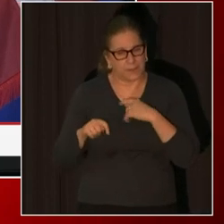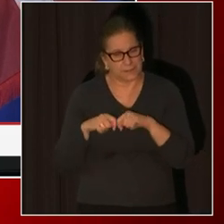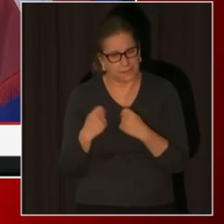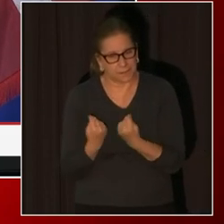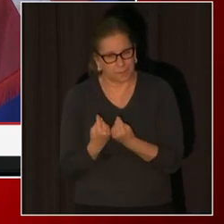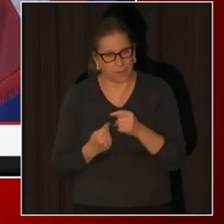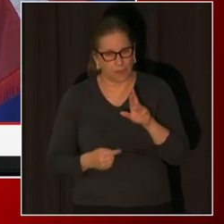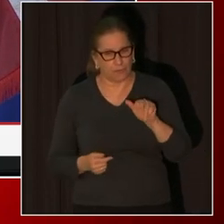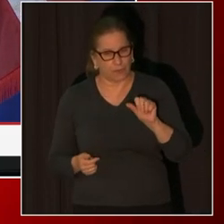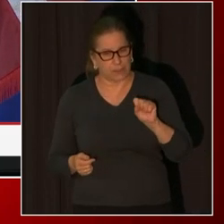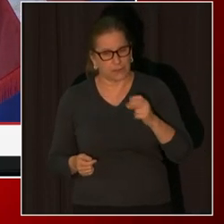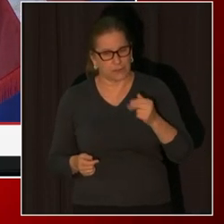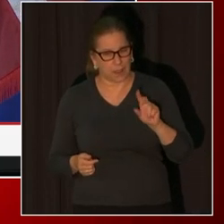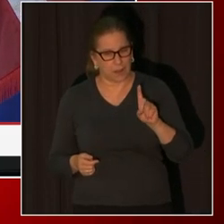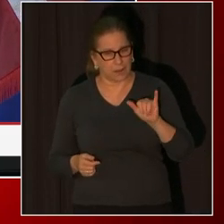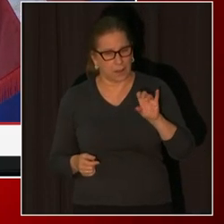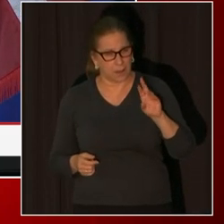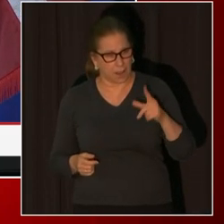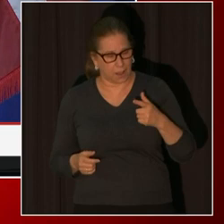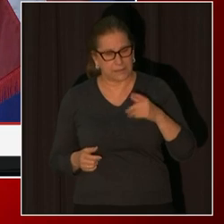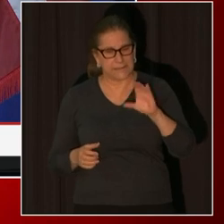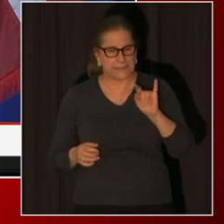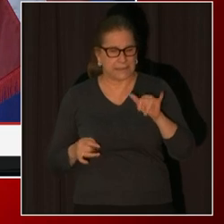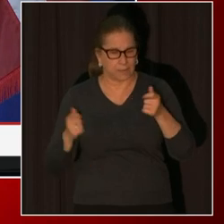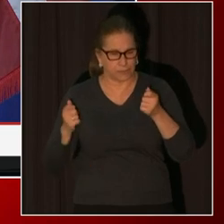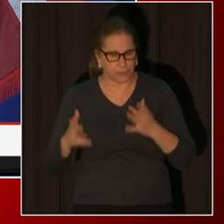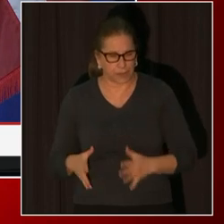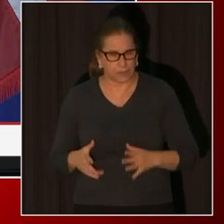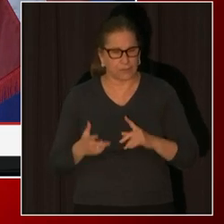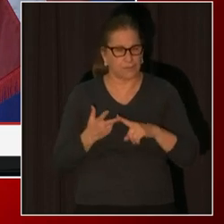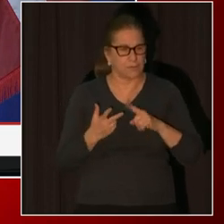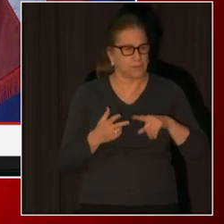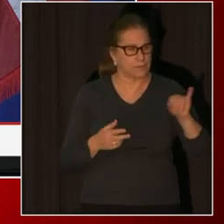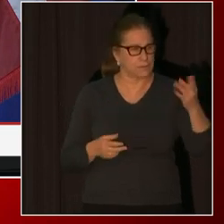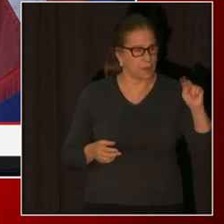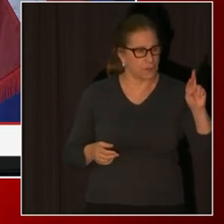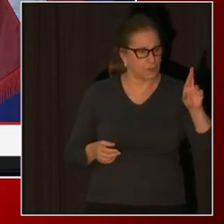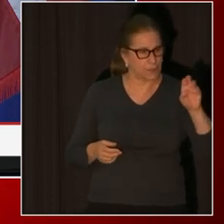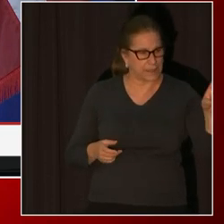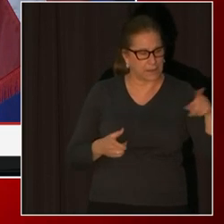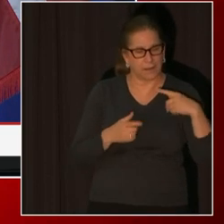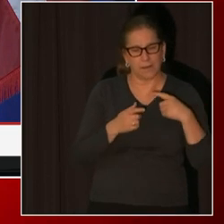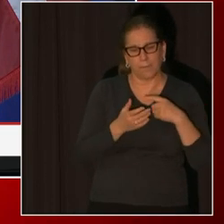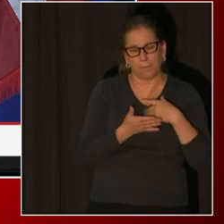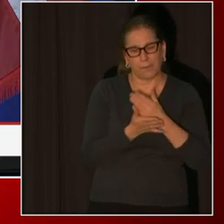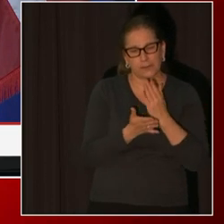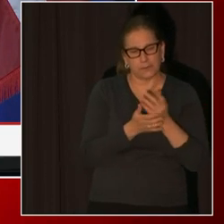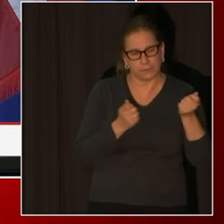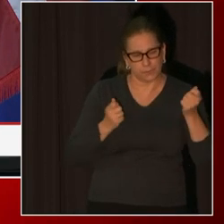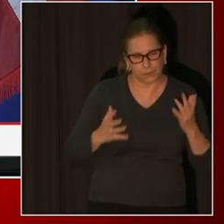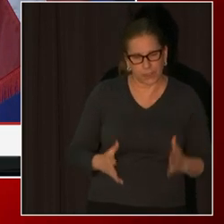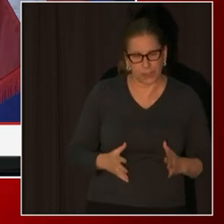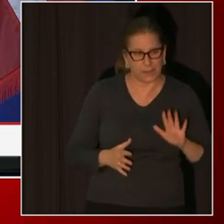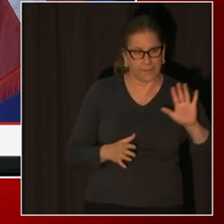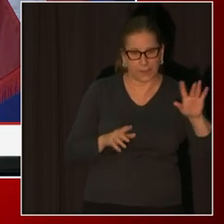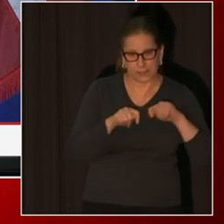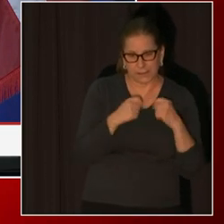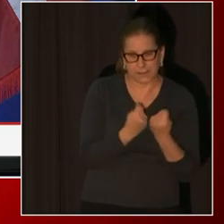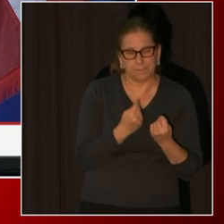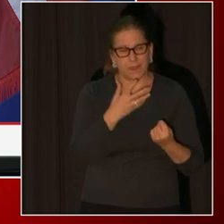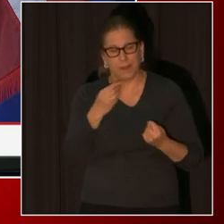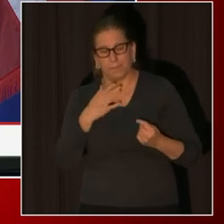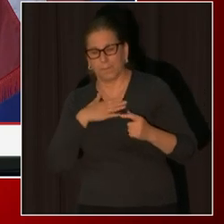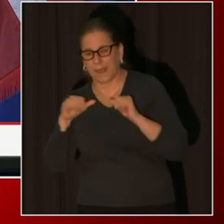well as their teams, and all of my agency directors who have worked very hard